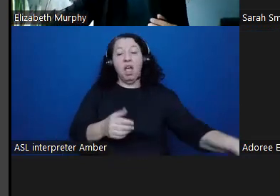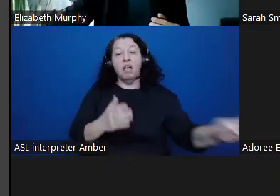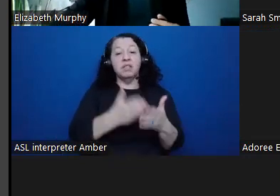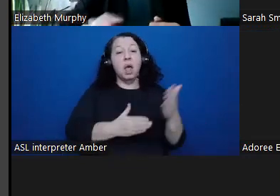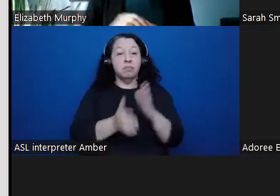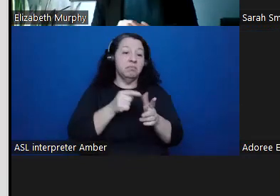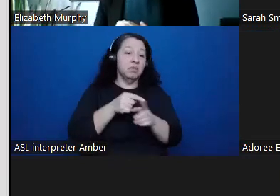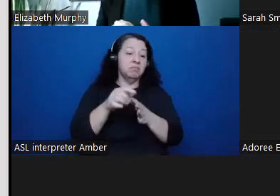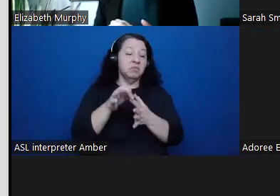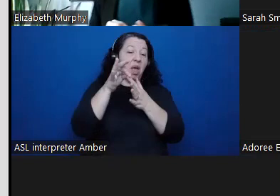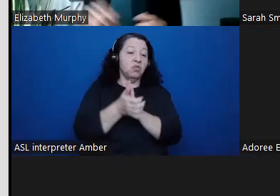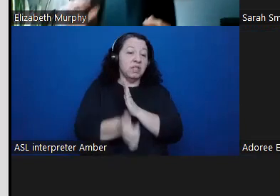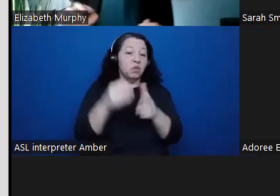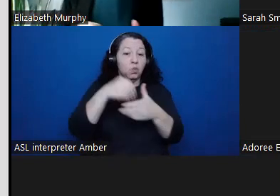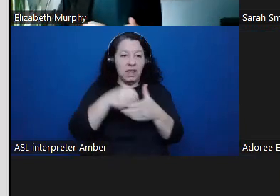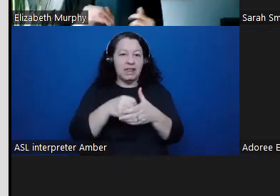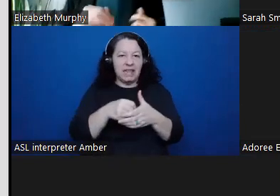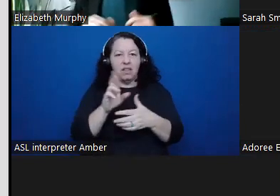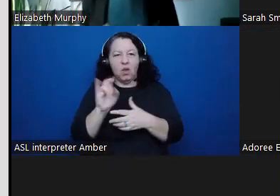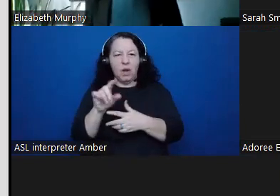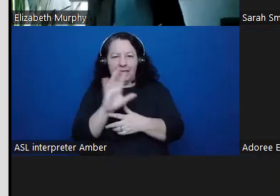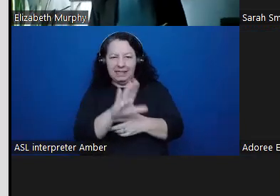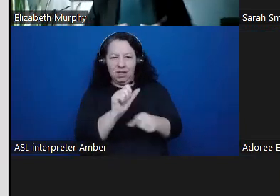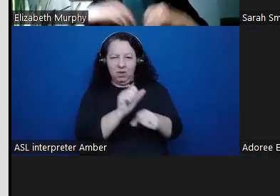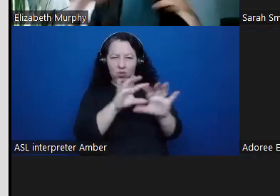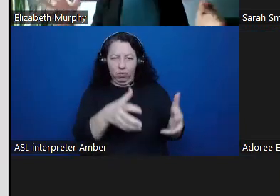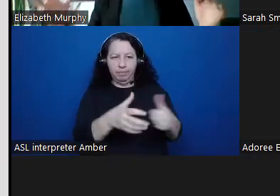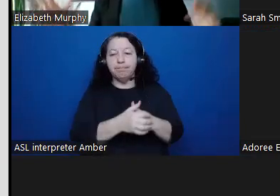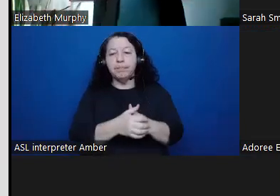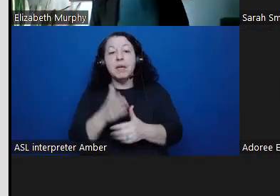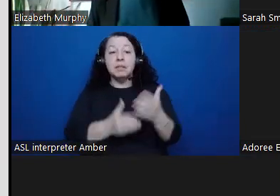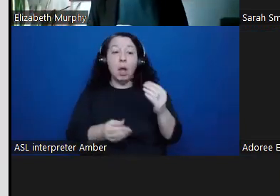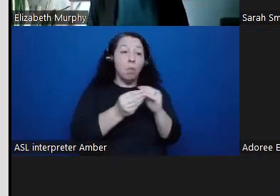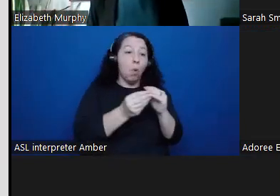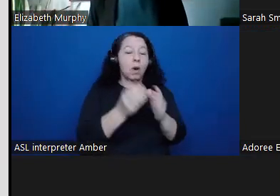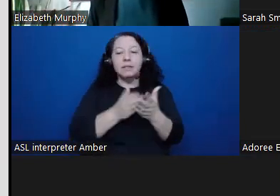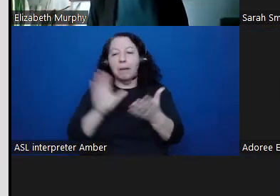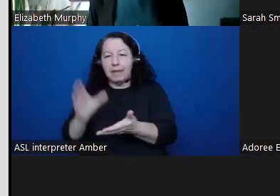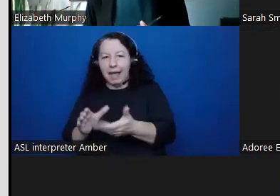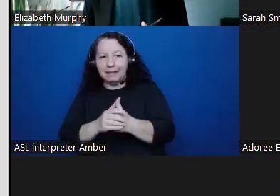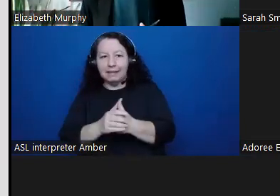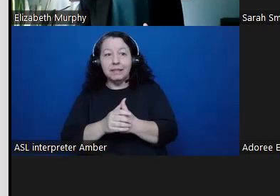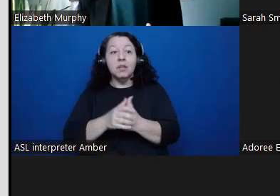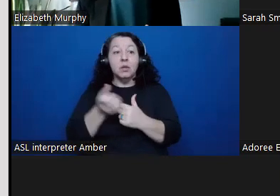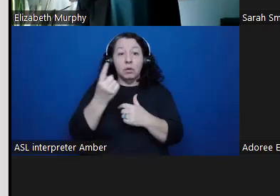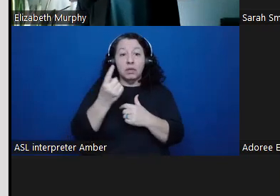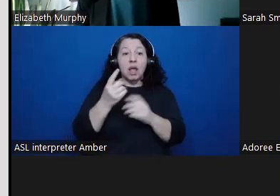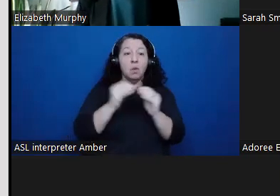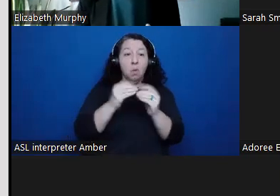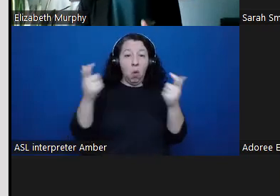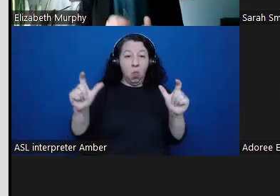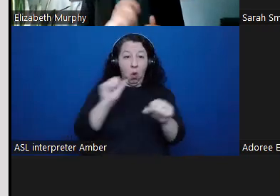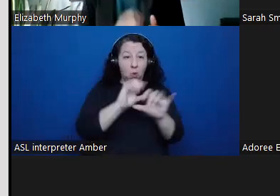so. That even modest workshops might be populated by larger work groups is supported with some